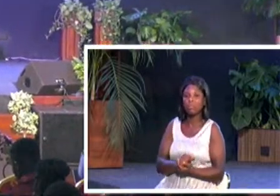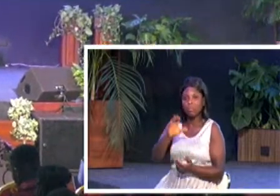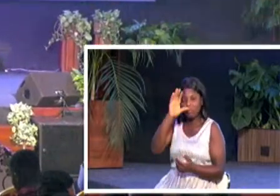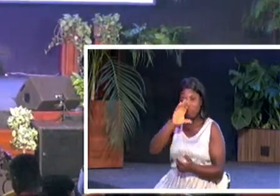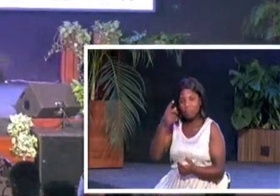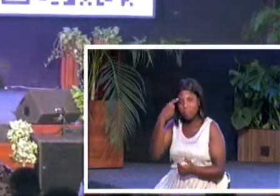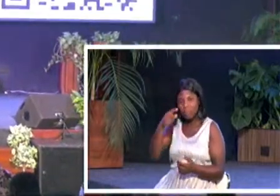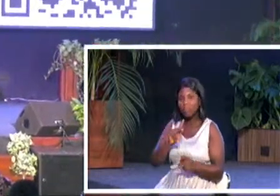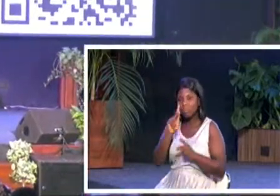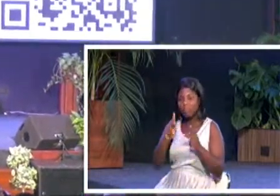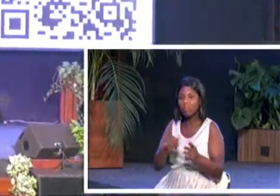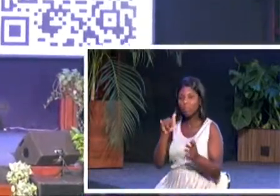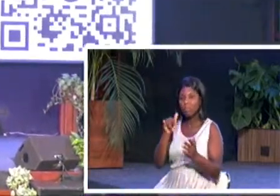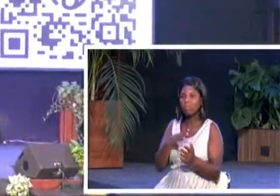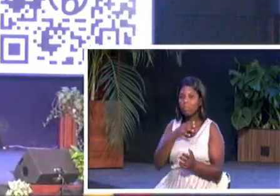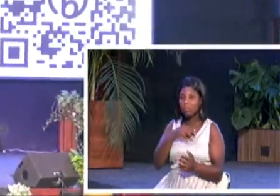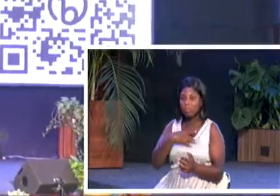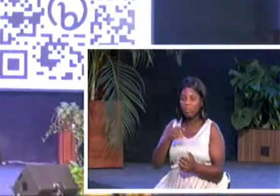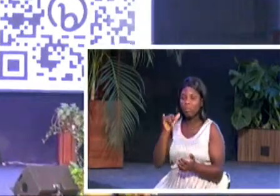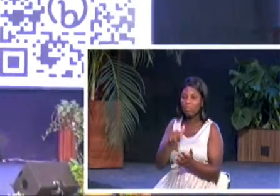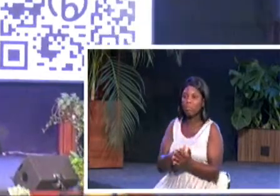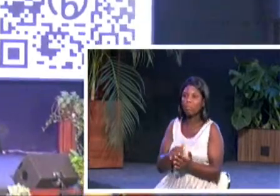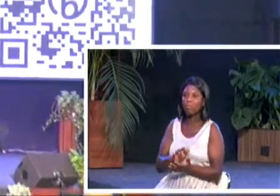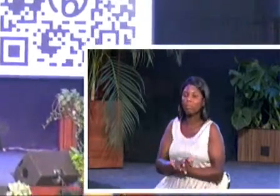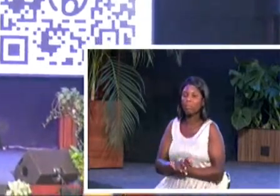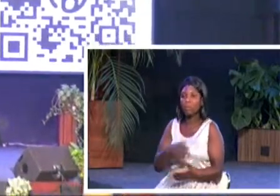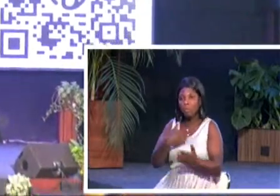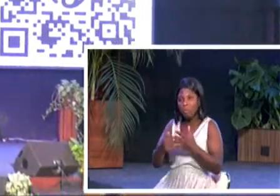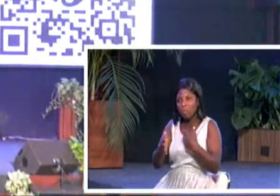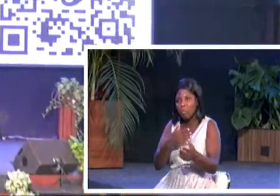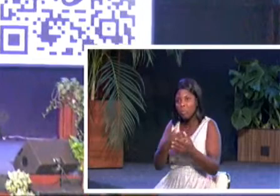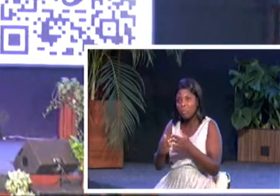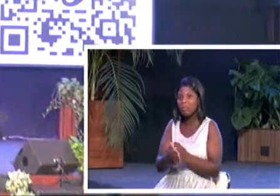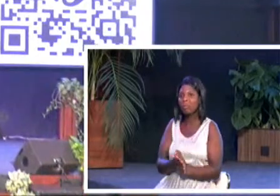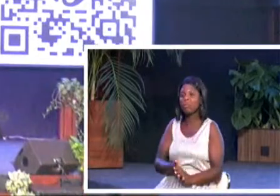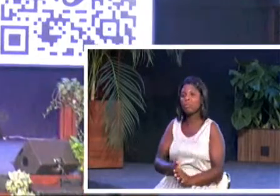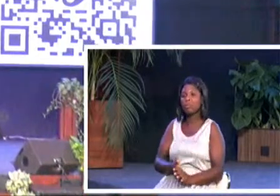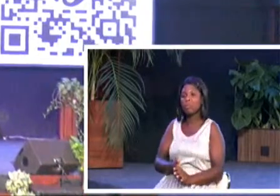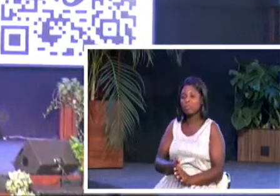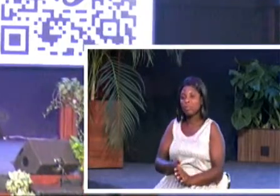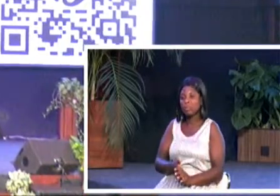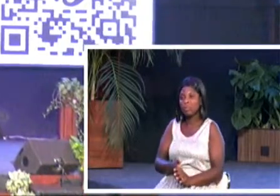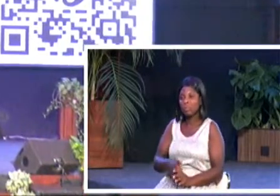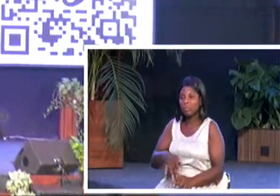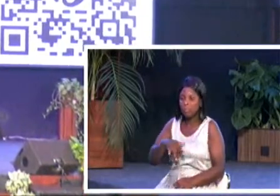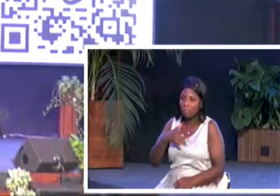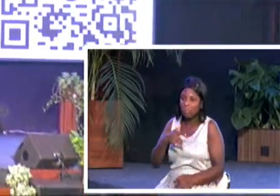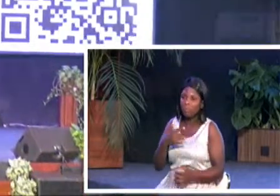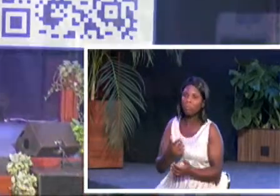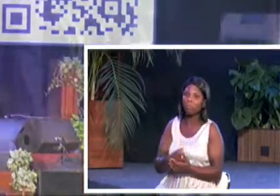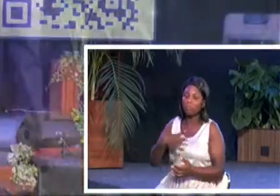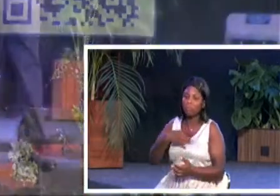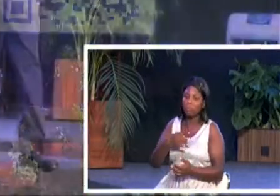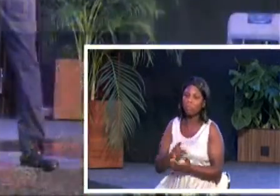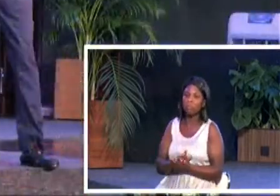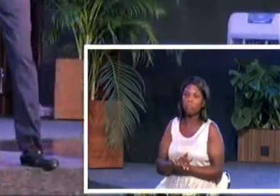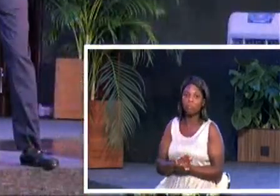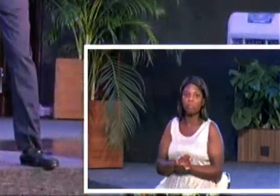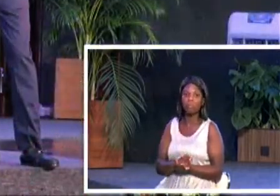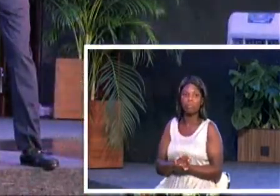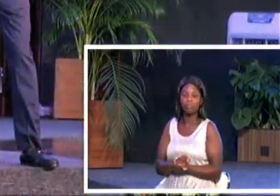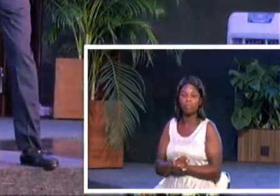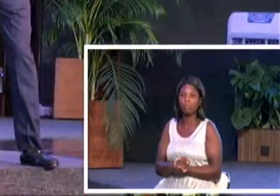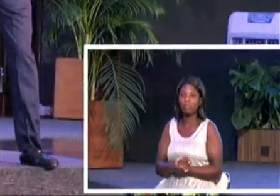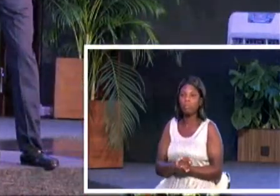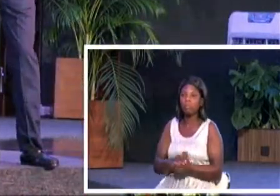Listen, whatever your taste, whatever your qualification, the simple thing is you just make sure you are in this